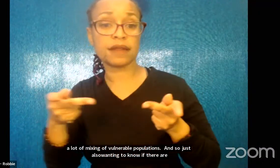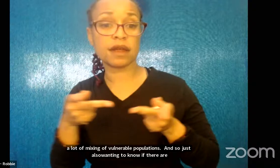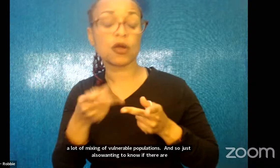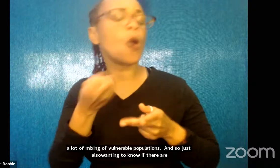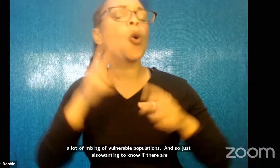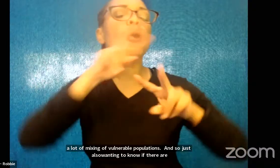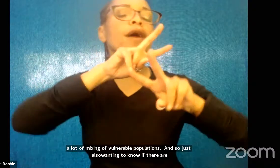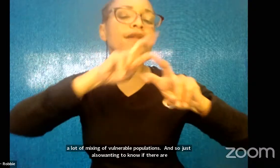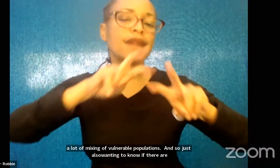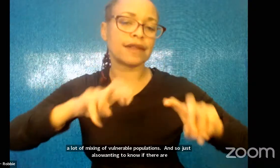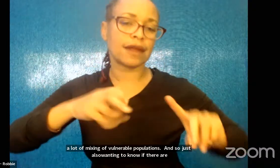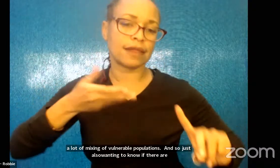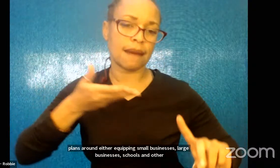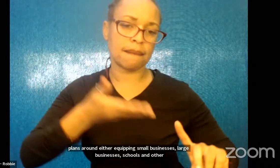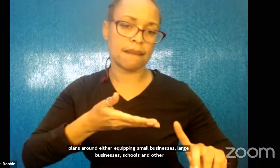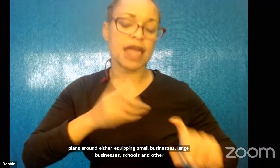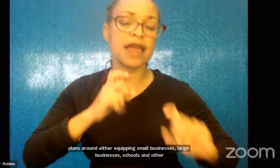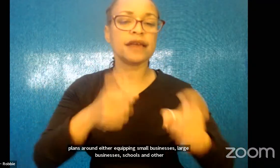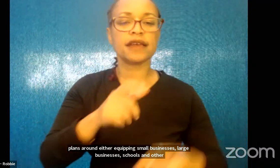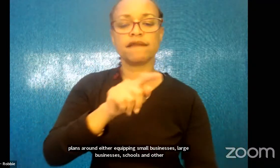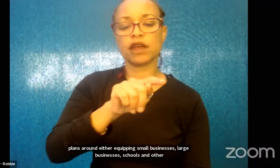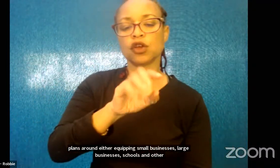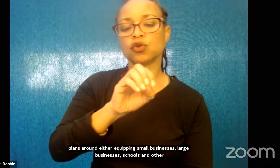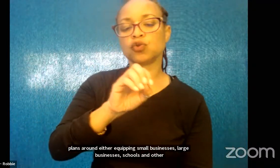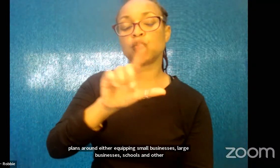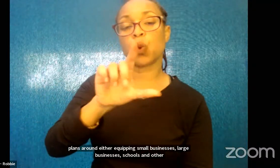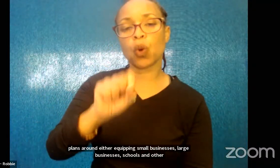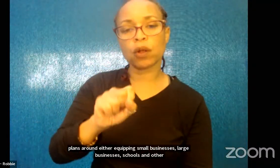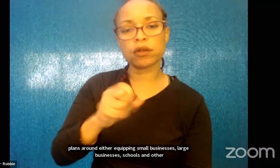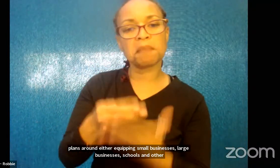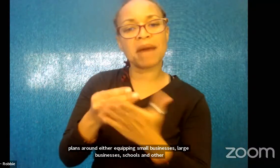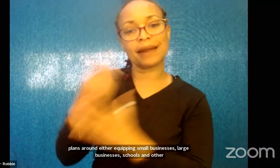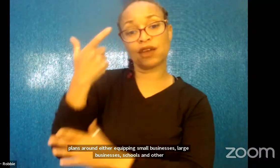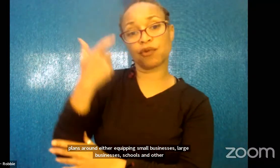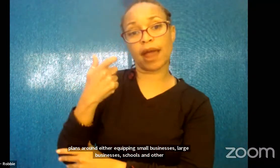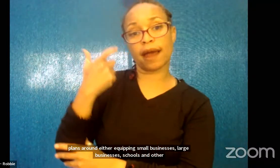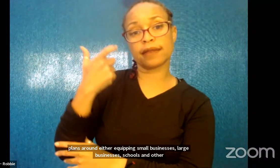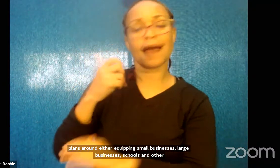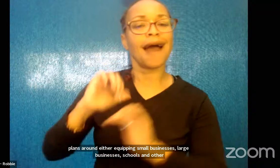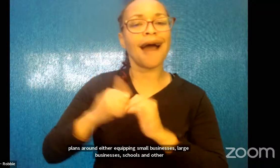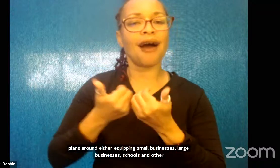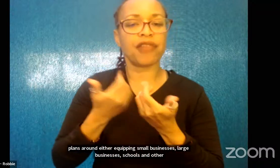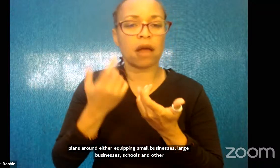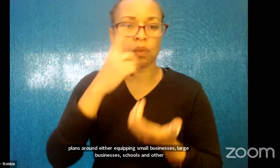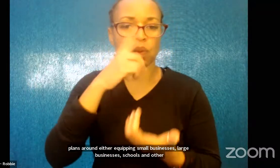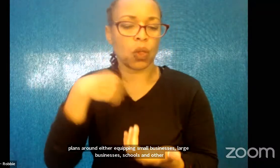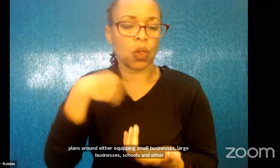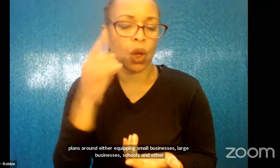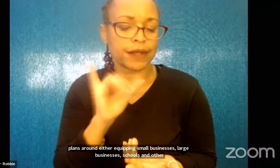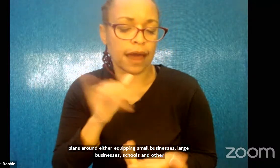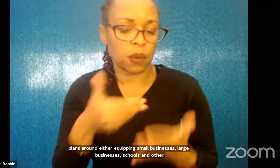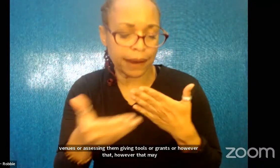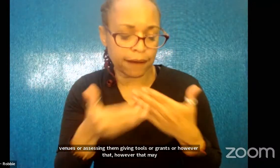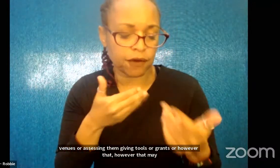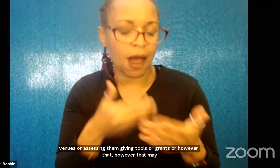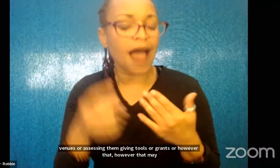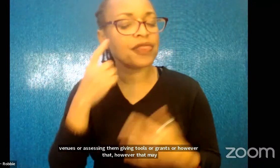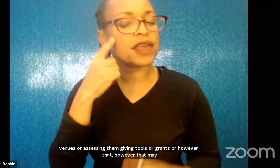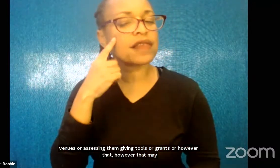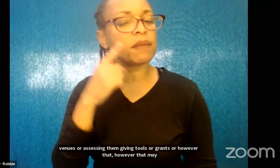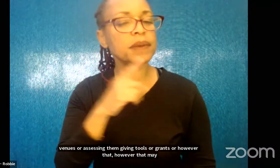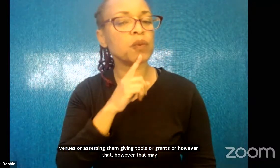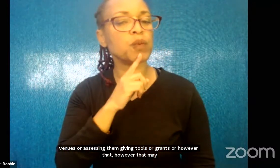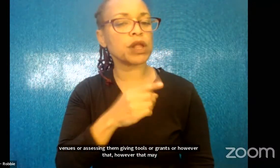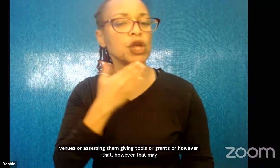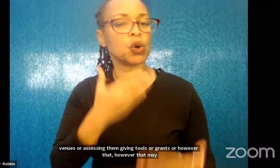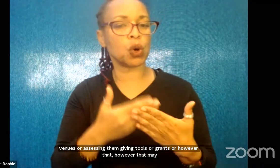them, giving tools or grants, or however that may look. But I think that it will be very reassuring for the public to